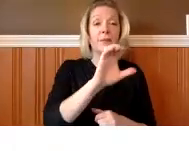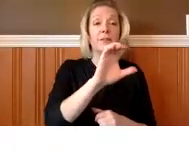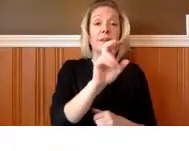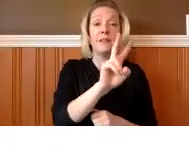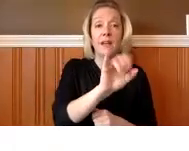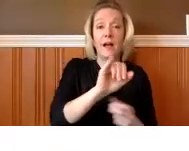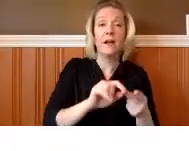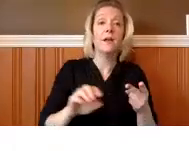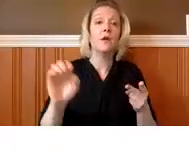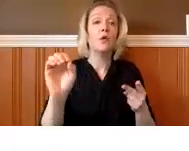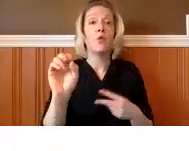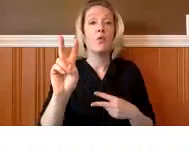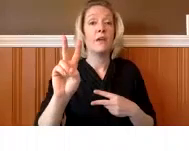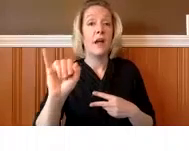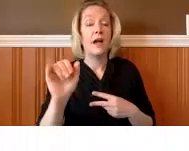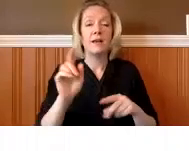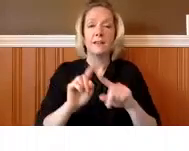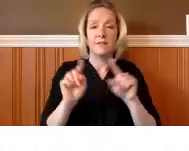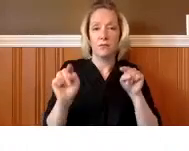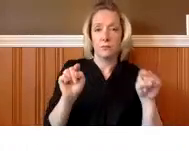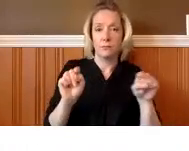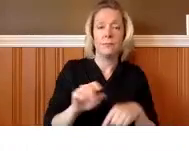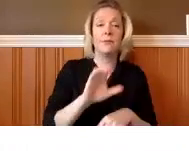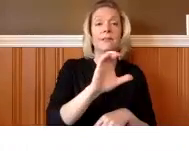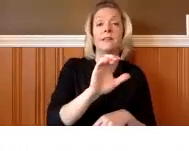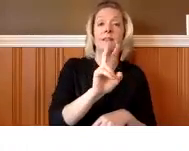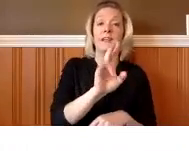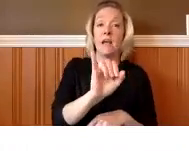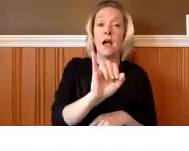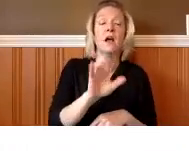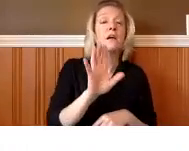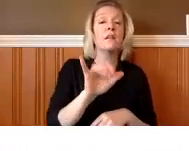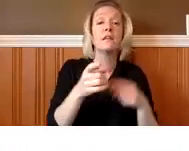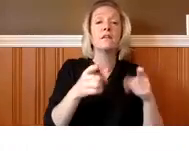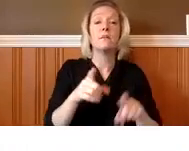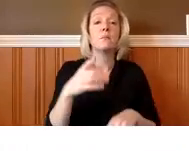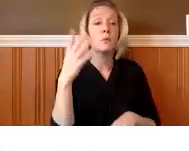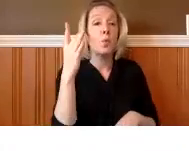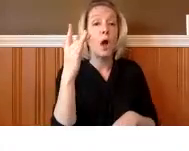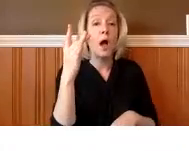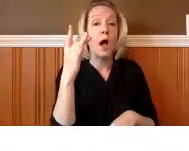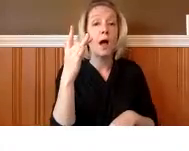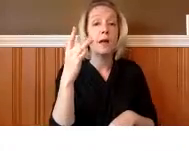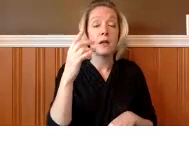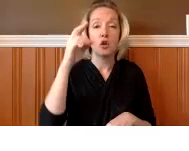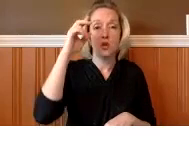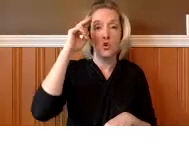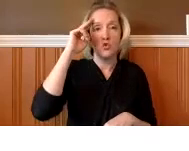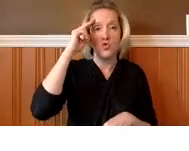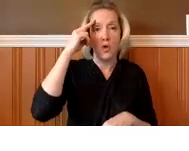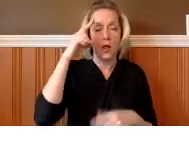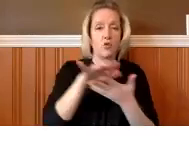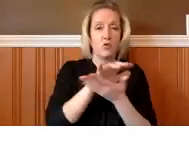and ocular visual impairment. So CVI is a visual impairment that occurs due to neurological